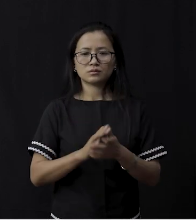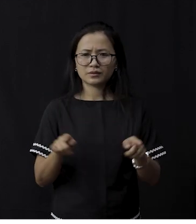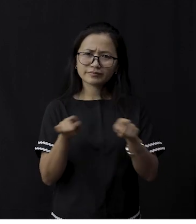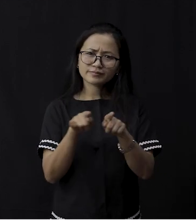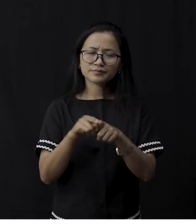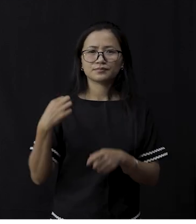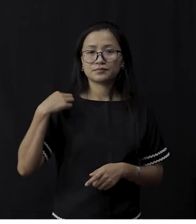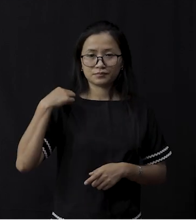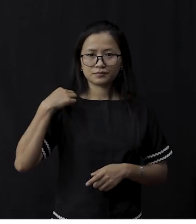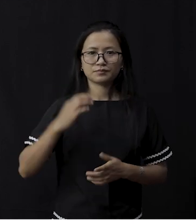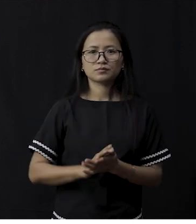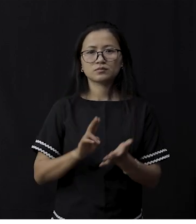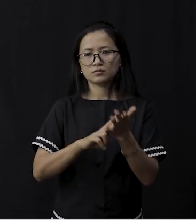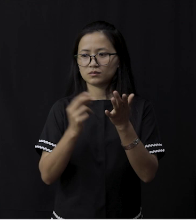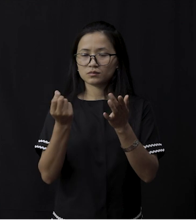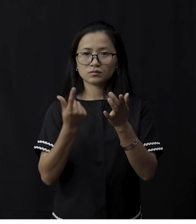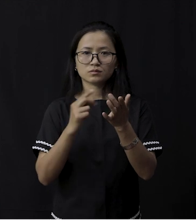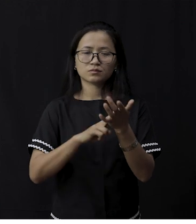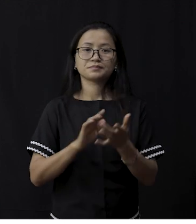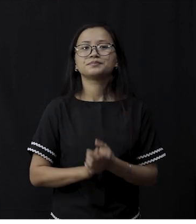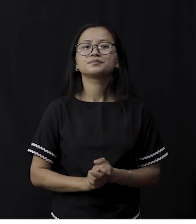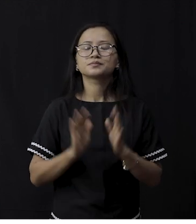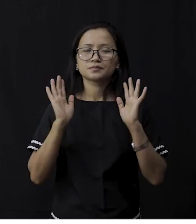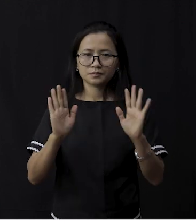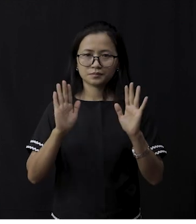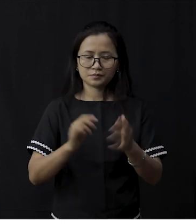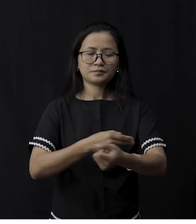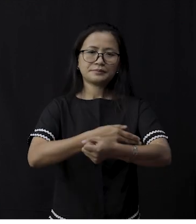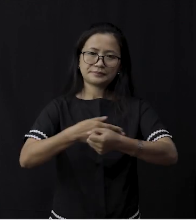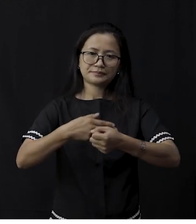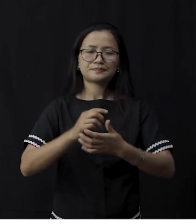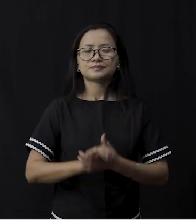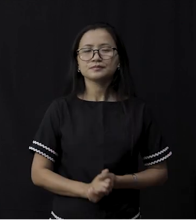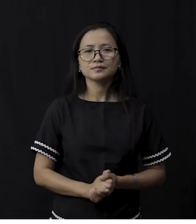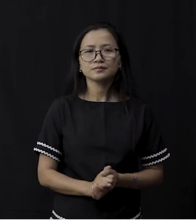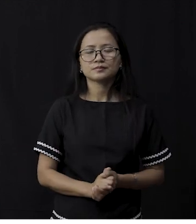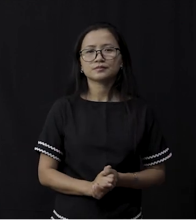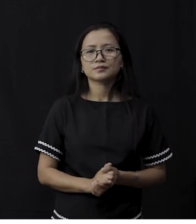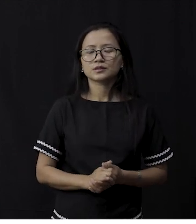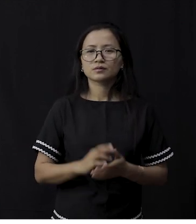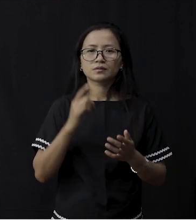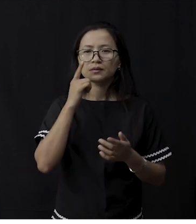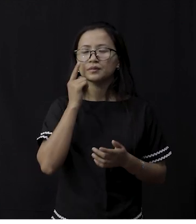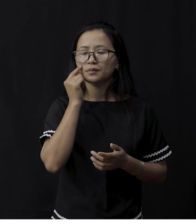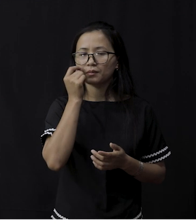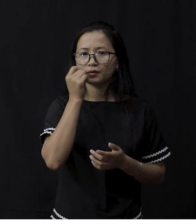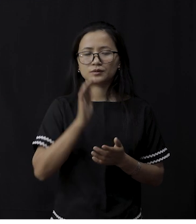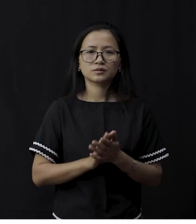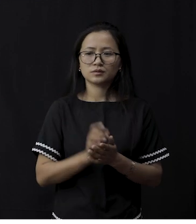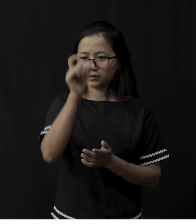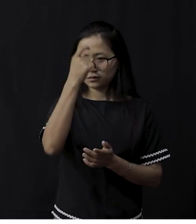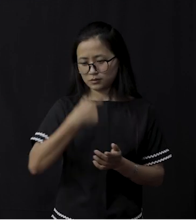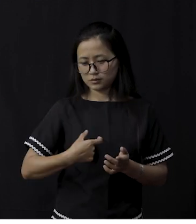shirt is also a noun because this also has a name. So Kevin is a noun because